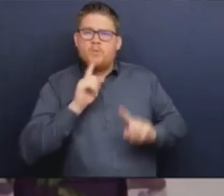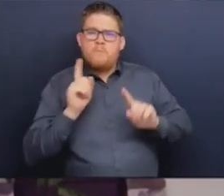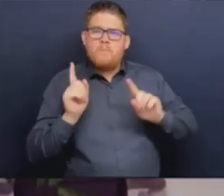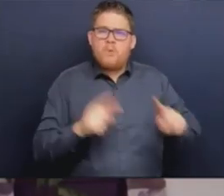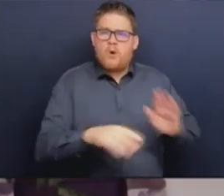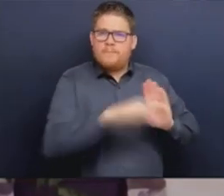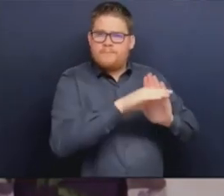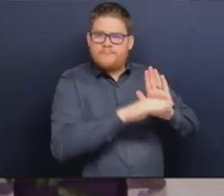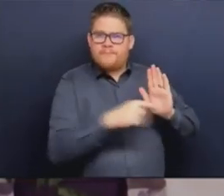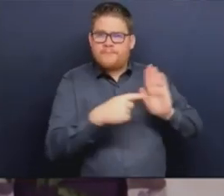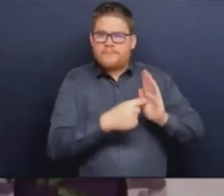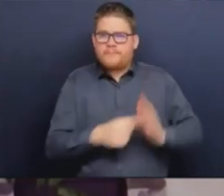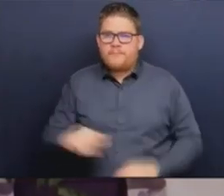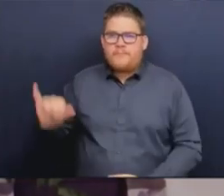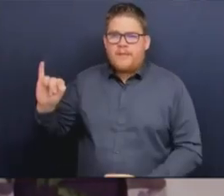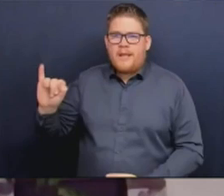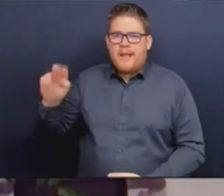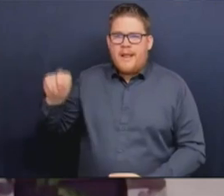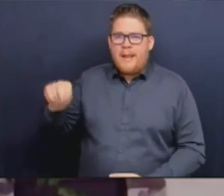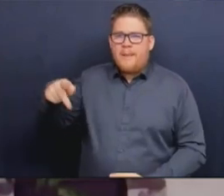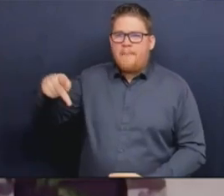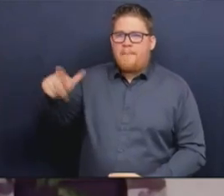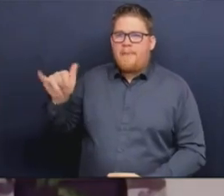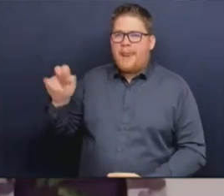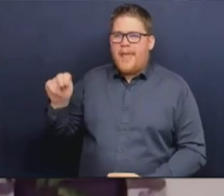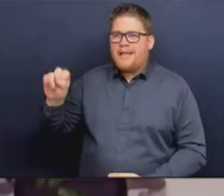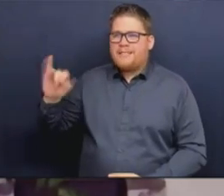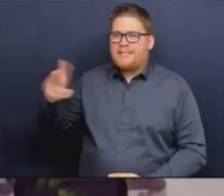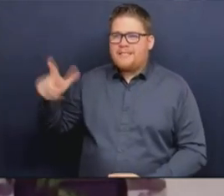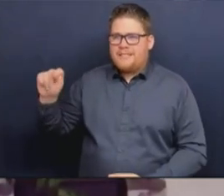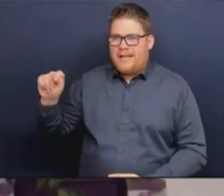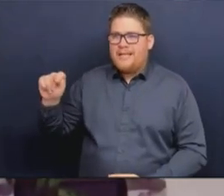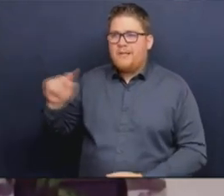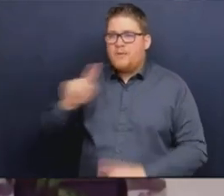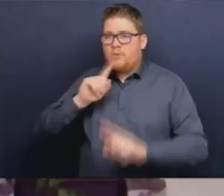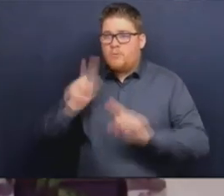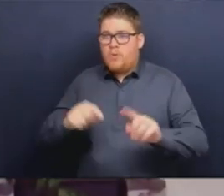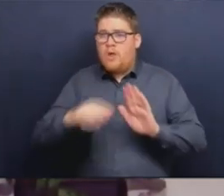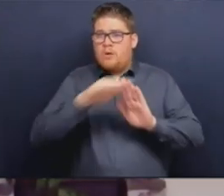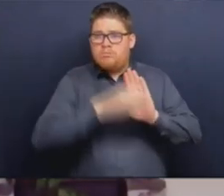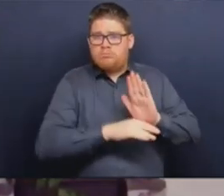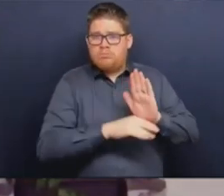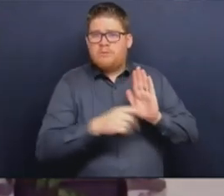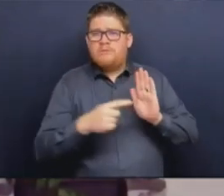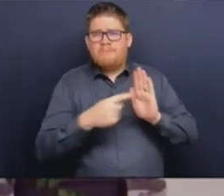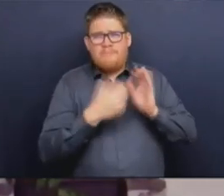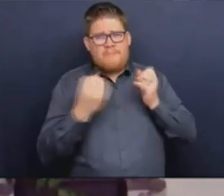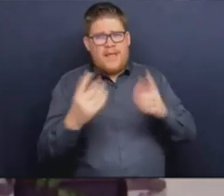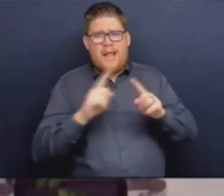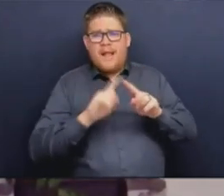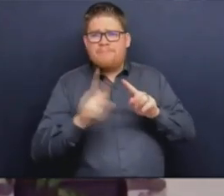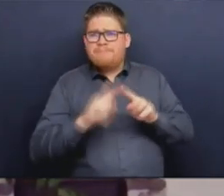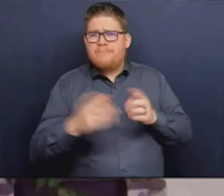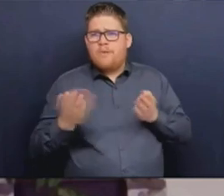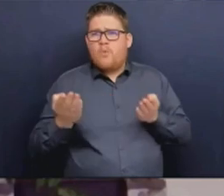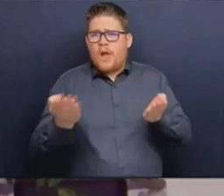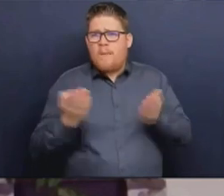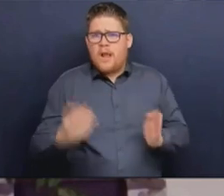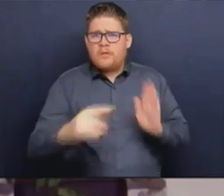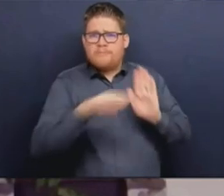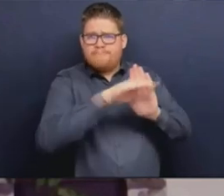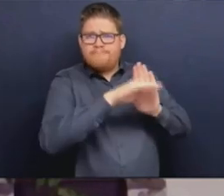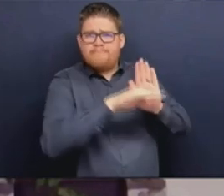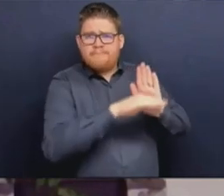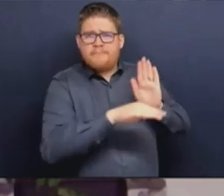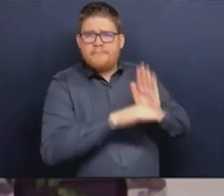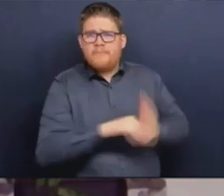government for taking action to implement these recommendations. We applaud the commitment